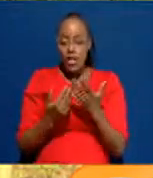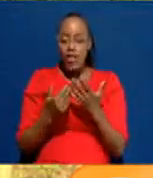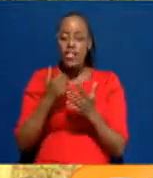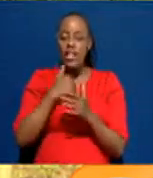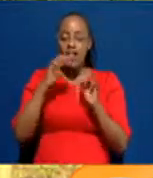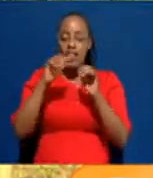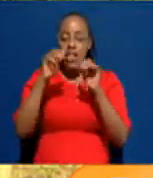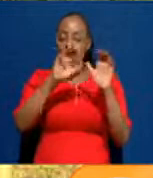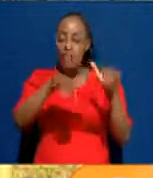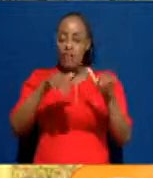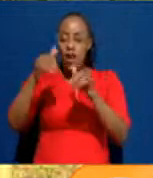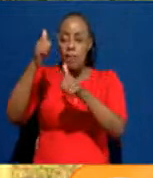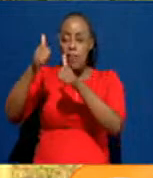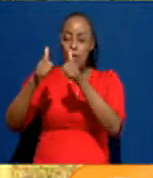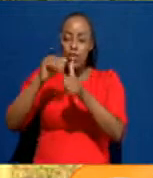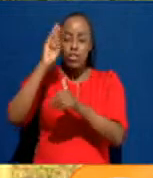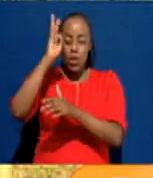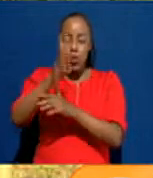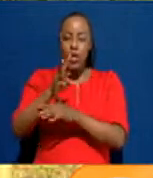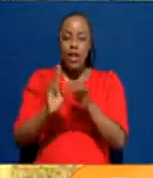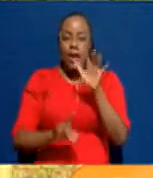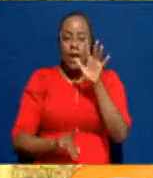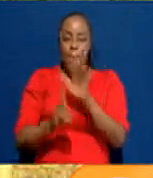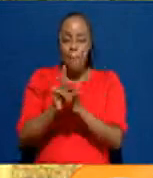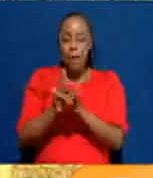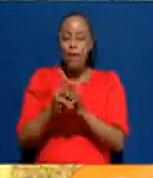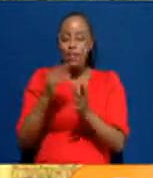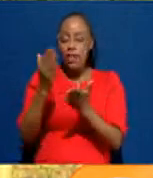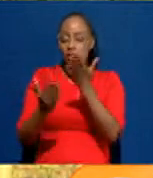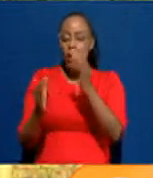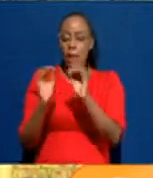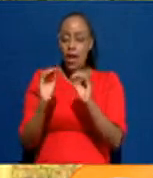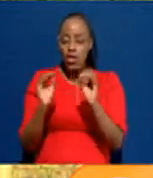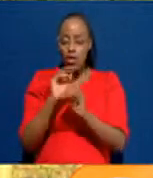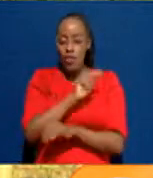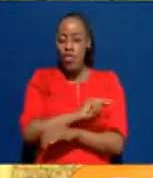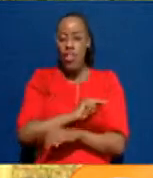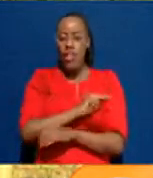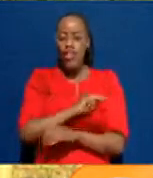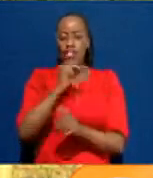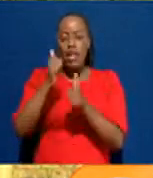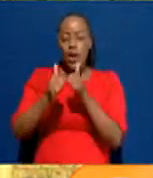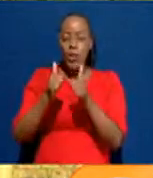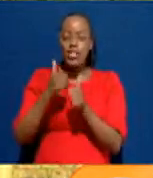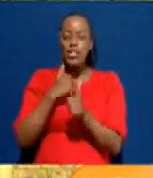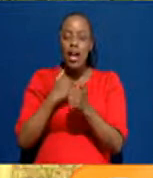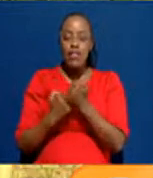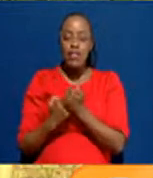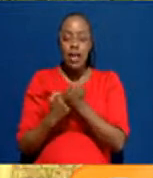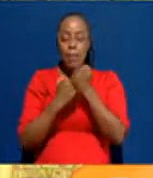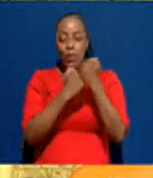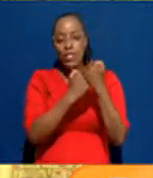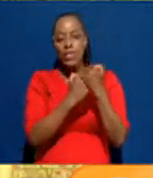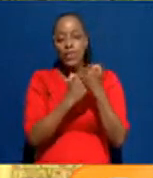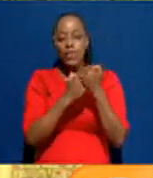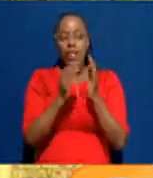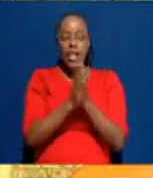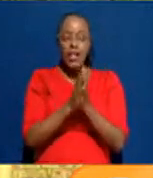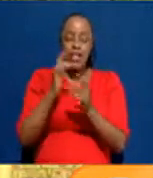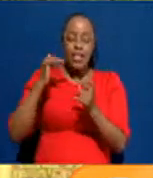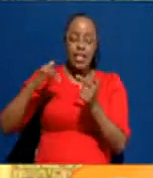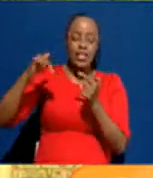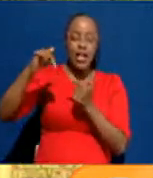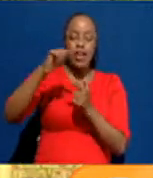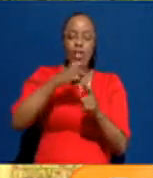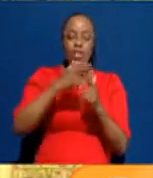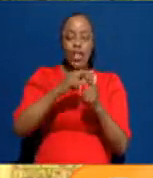of farming that is going to bring, you know, an imbalance in nature, but one that is going to support, you know, the cycle and the